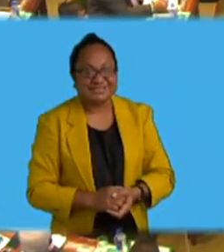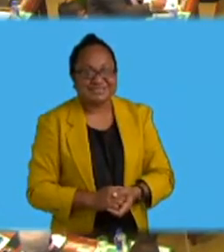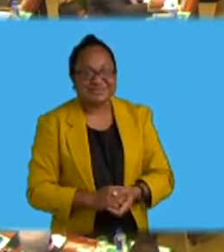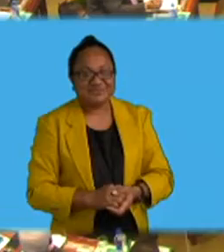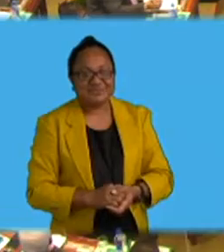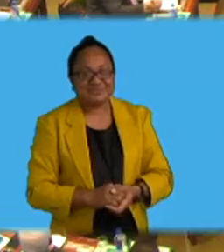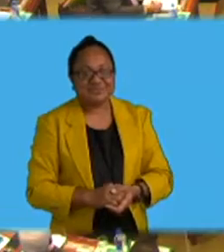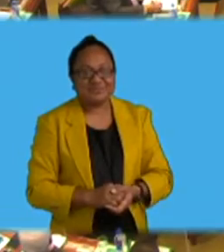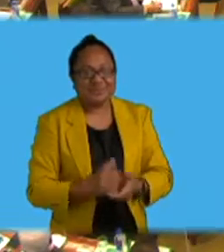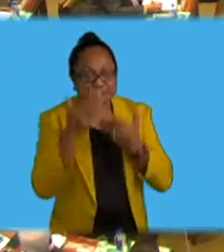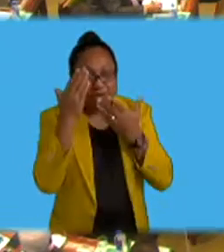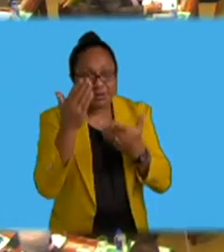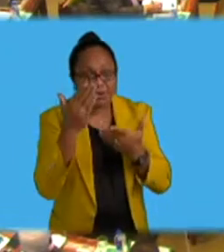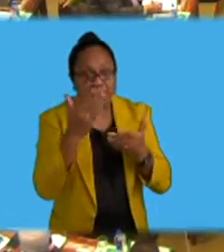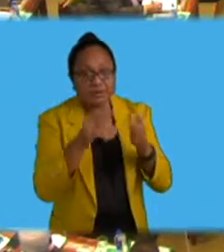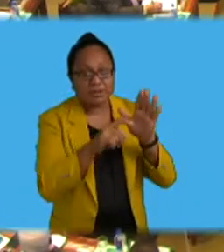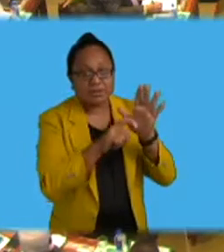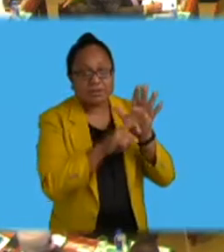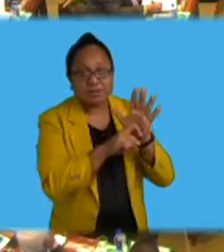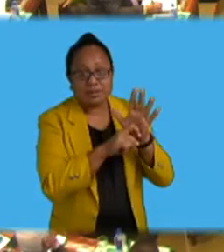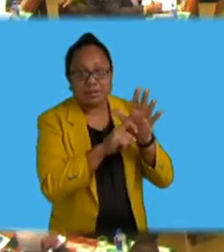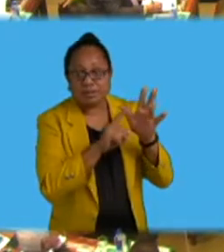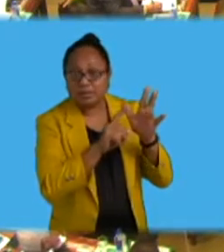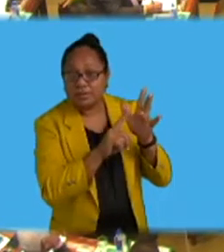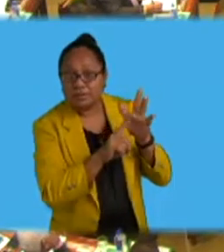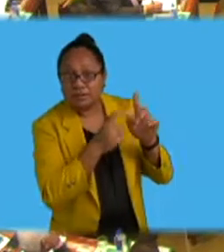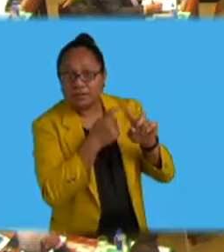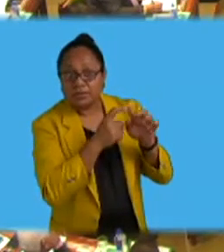give the floor to the Honorable Rocky Iraqi.